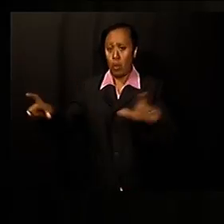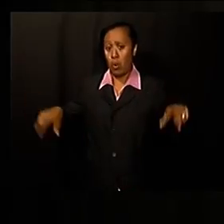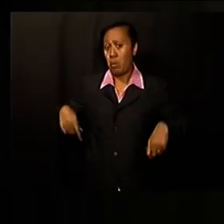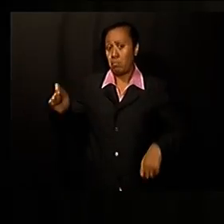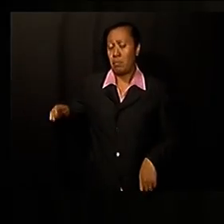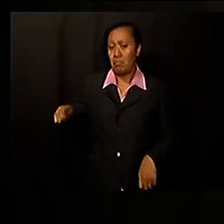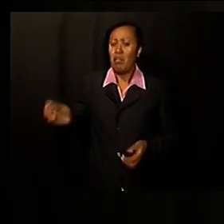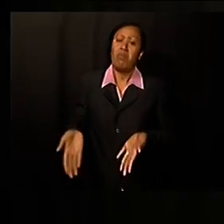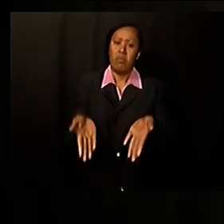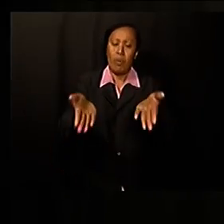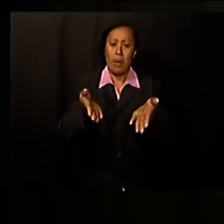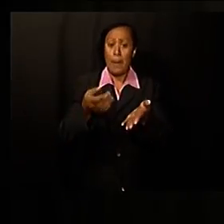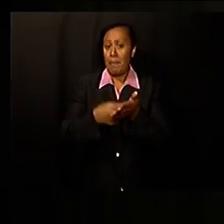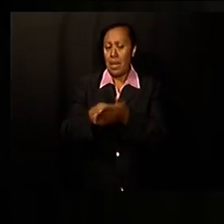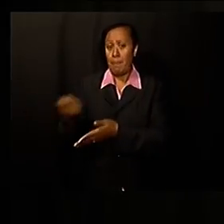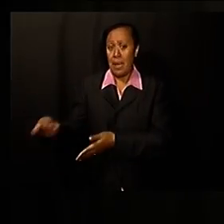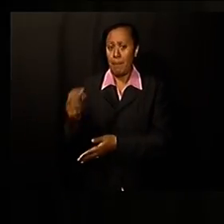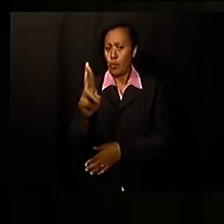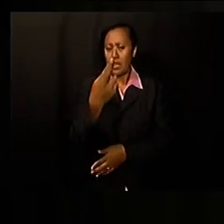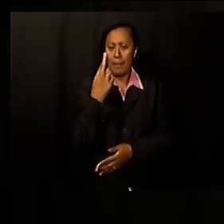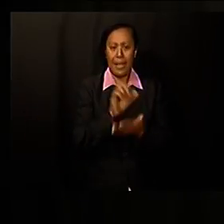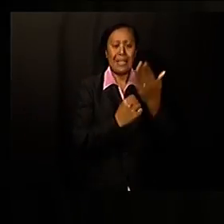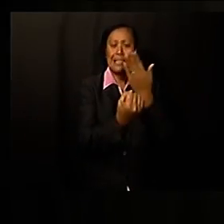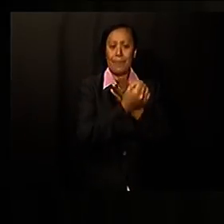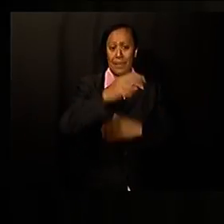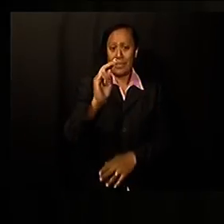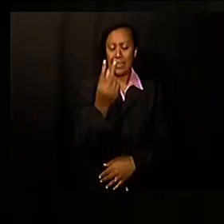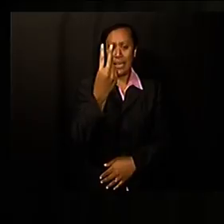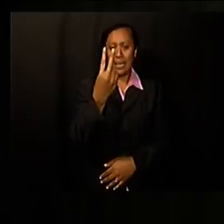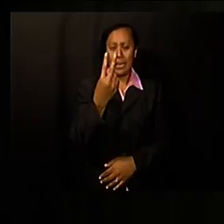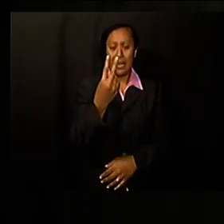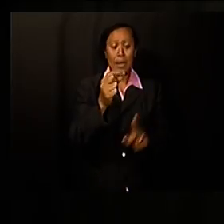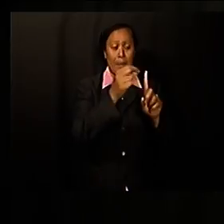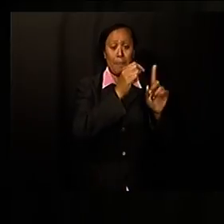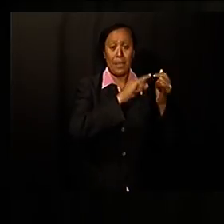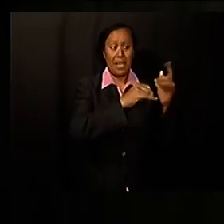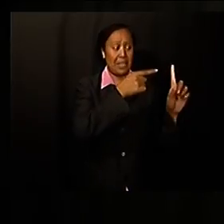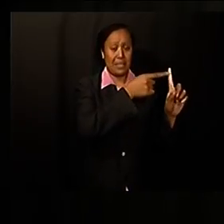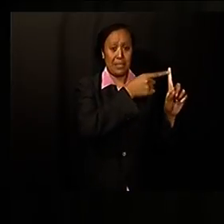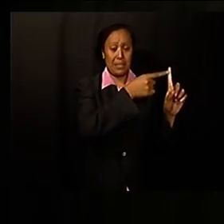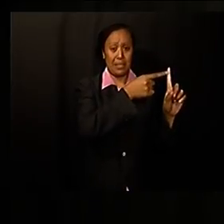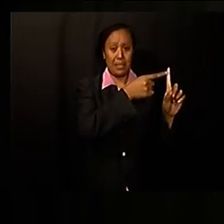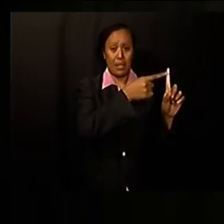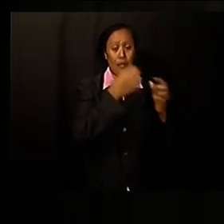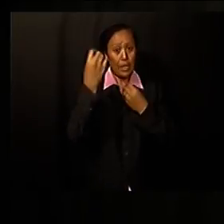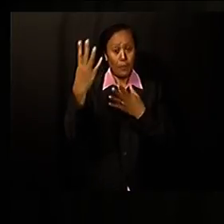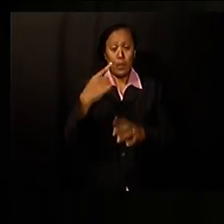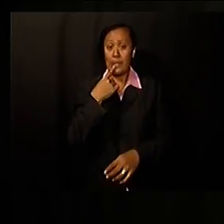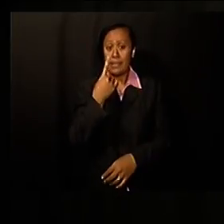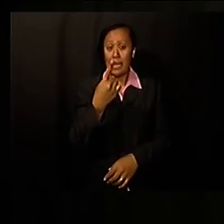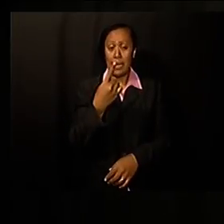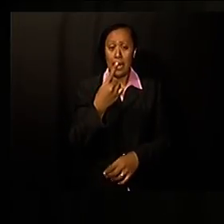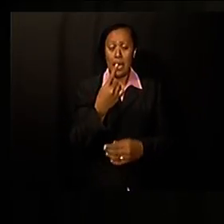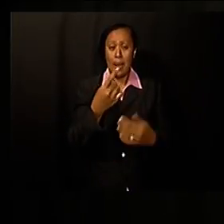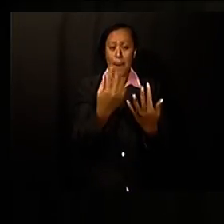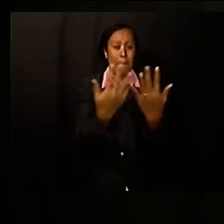and are due to reappear in court on September the 2nd. The Permanent Secretary for Information, Sharon Smith-Johns, said